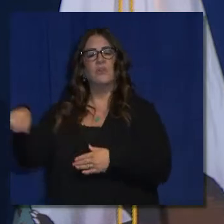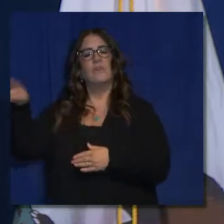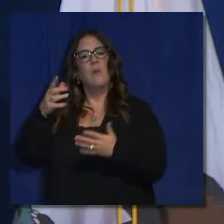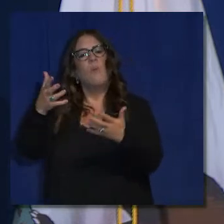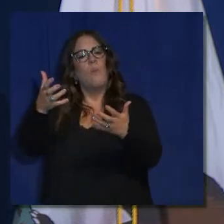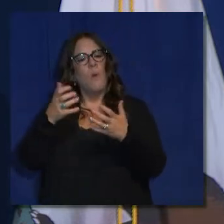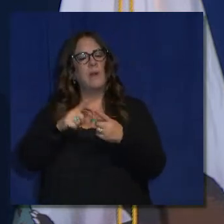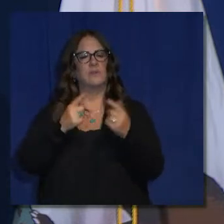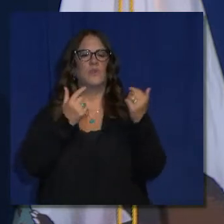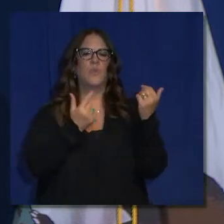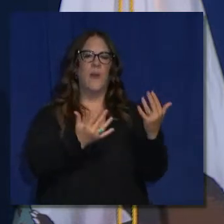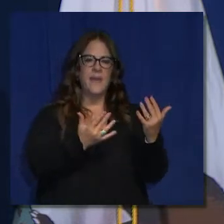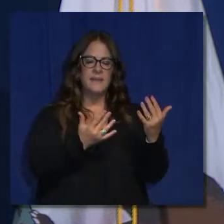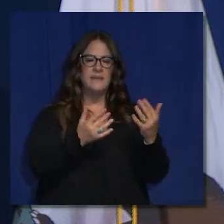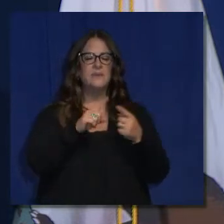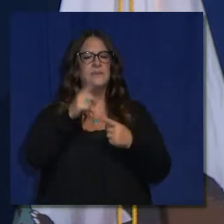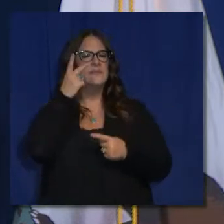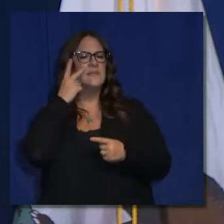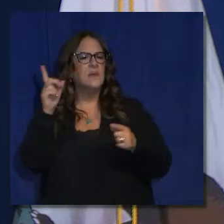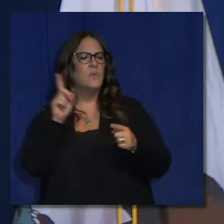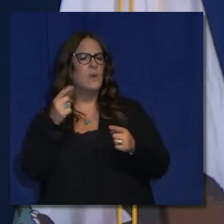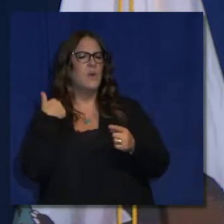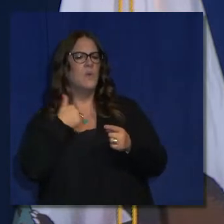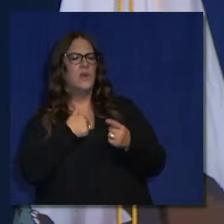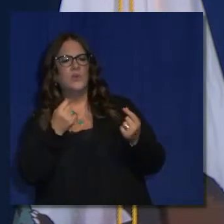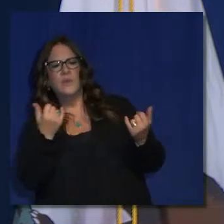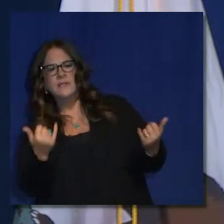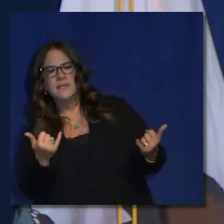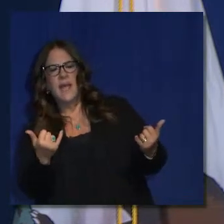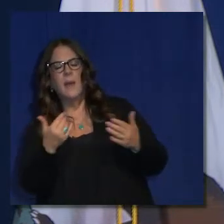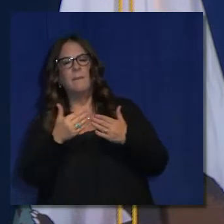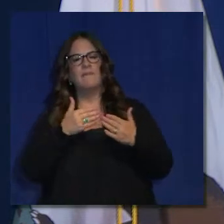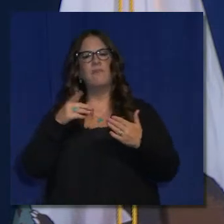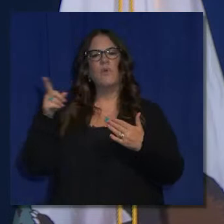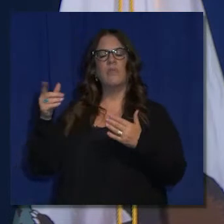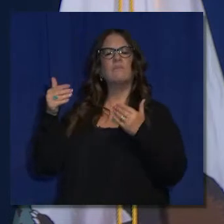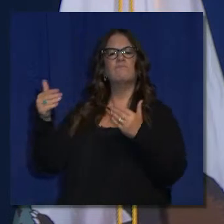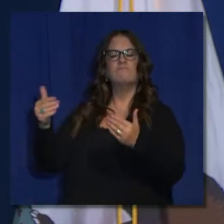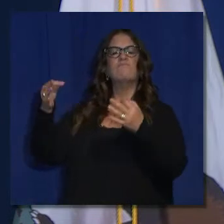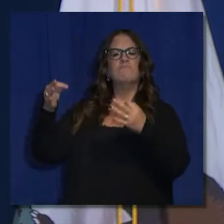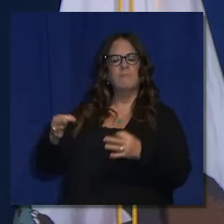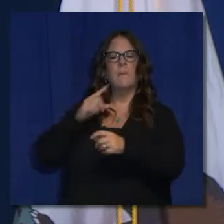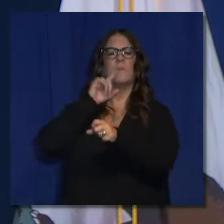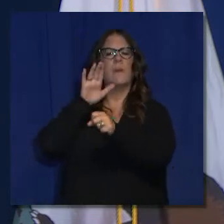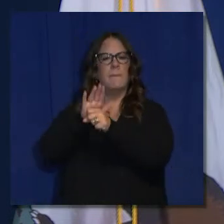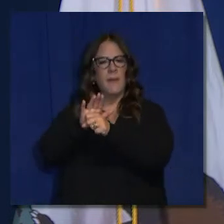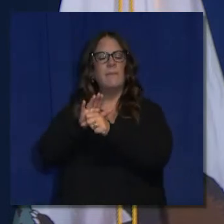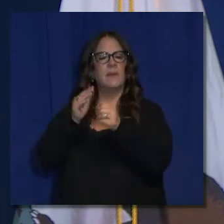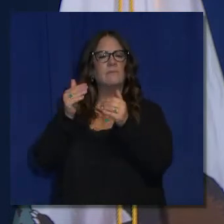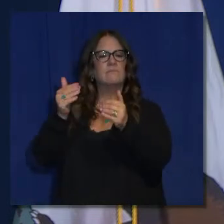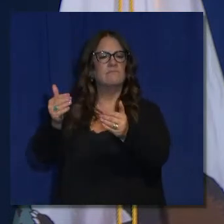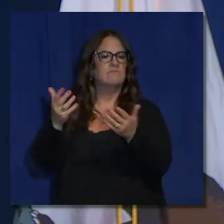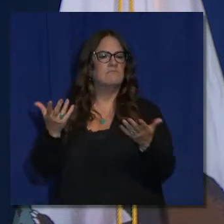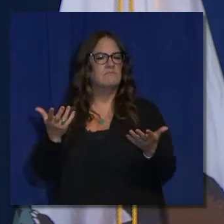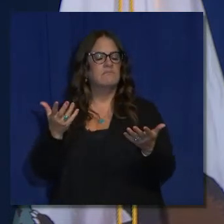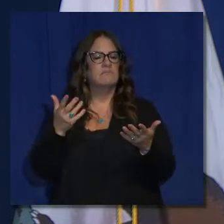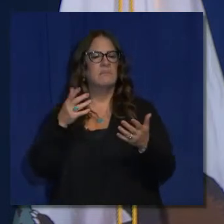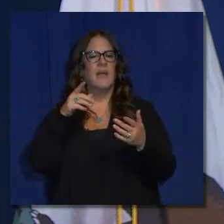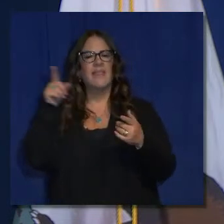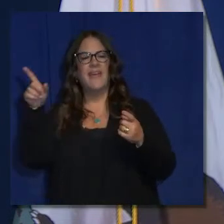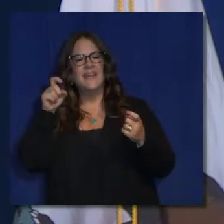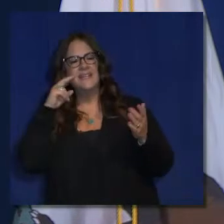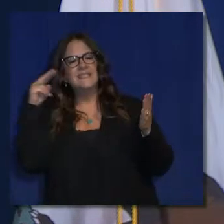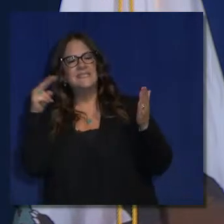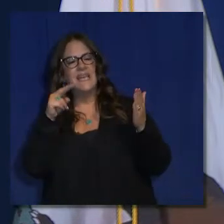to wait to see where we were today in order to make a commitment moving forward. You need to see the